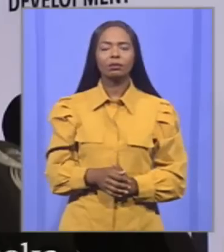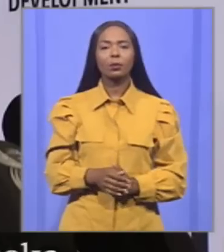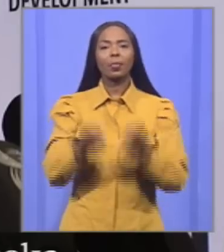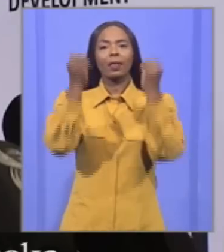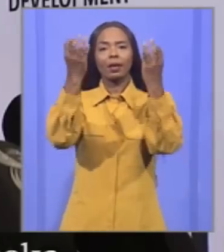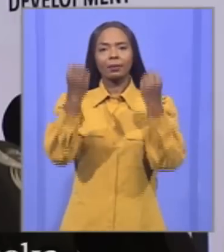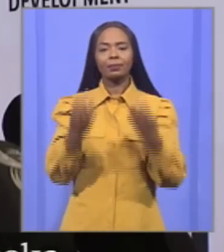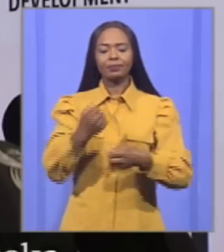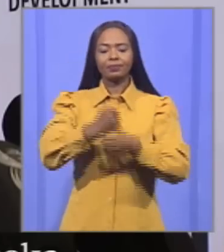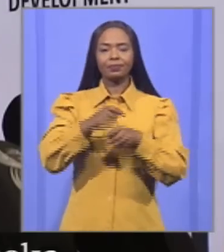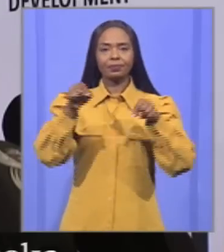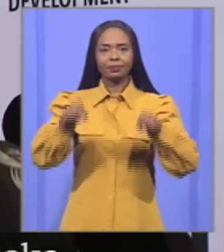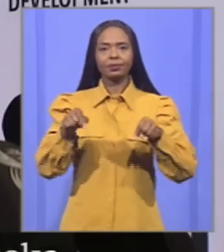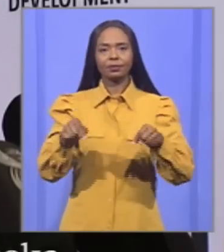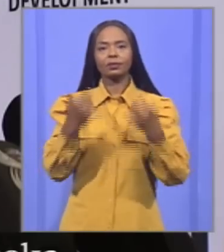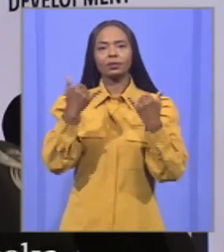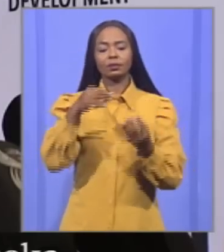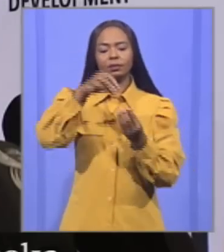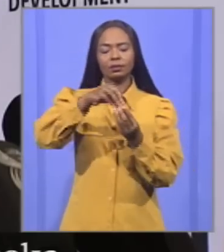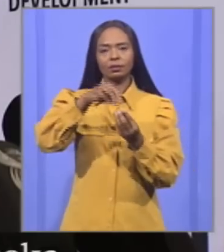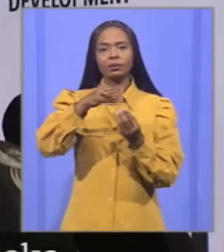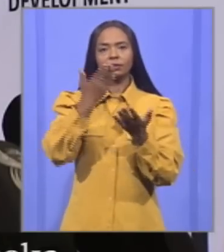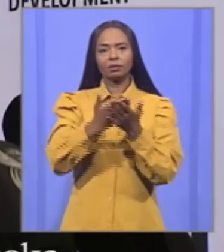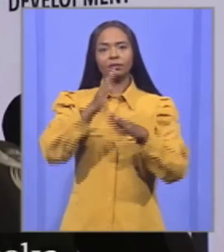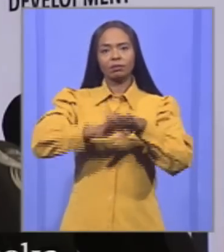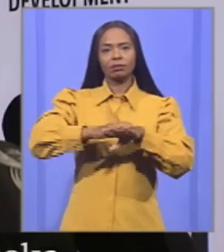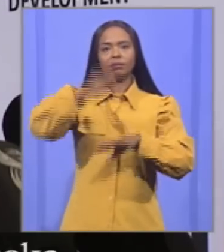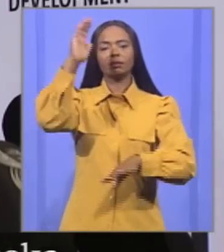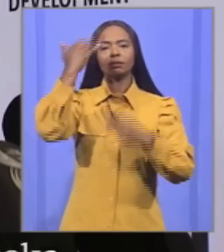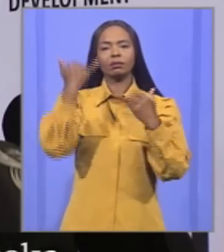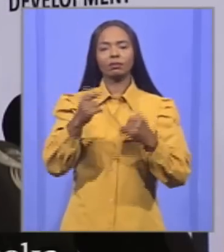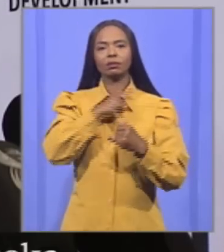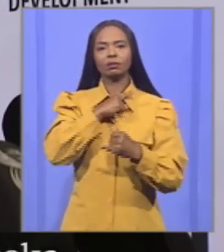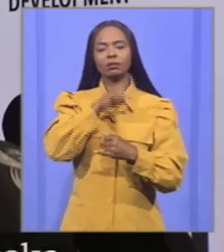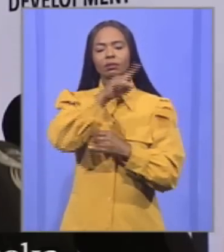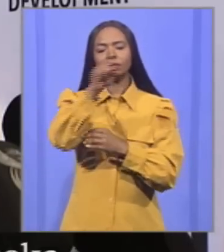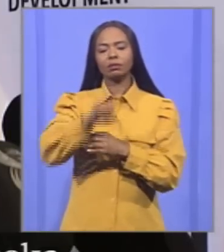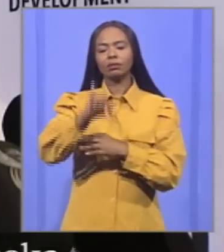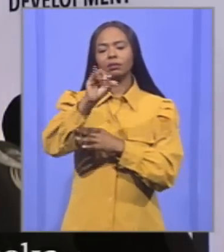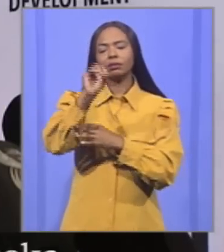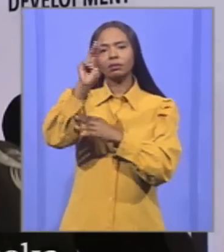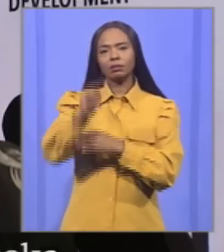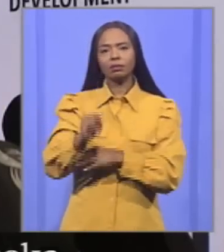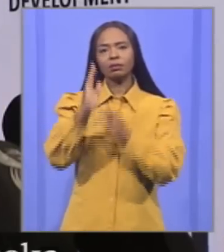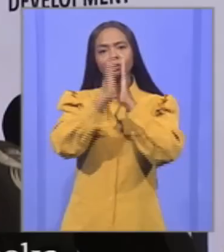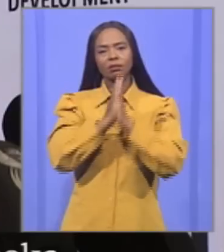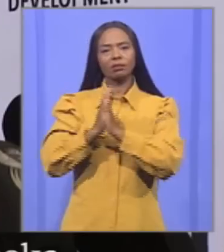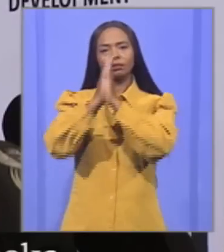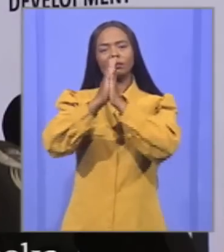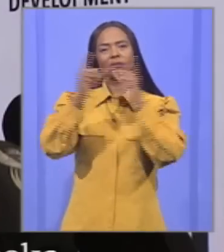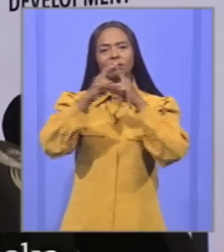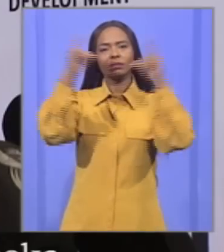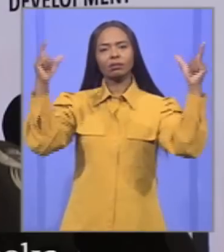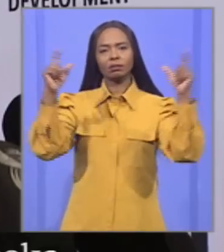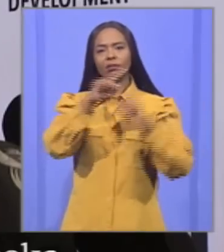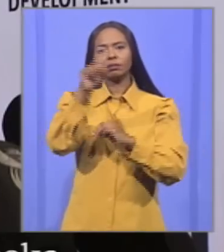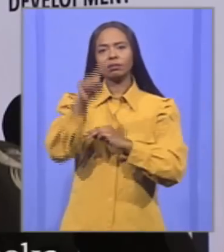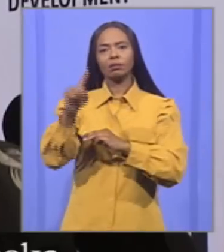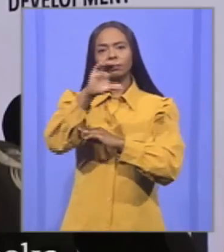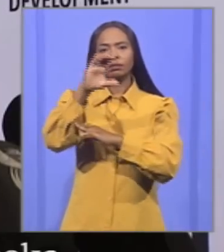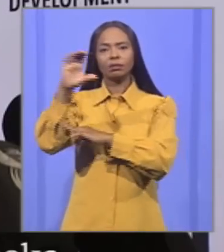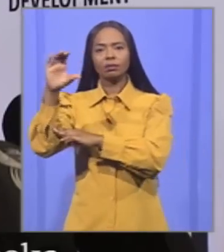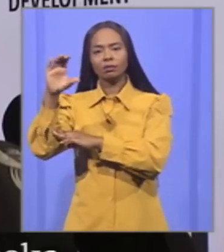of this year's Easter period could escalate further as members of the Zion Christian Church, one of our biggest churches in the region,